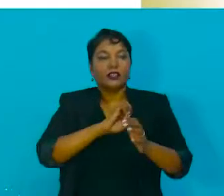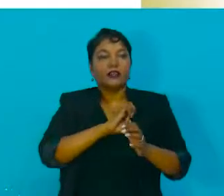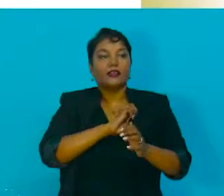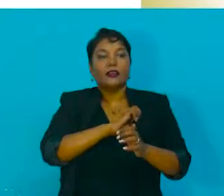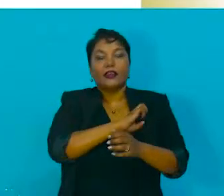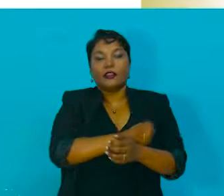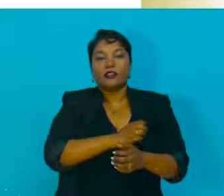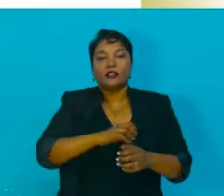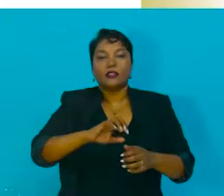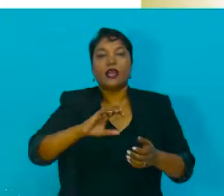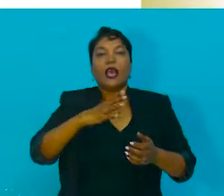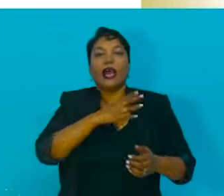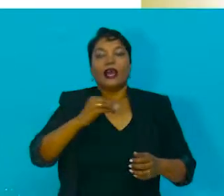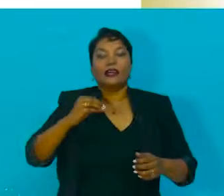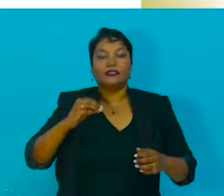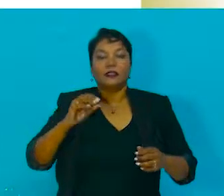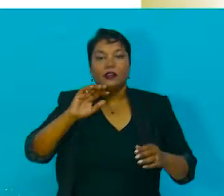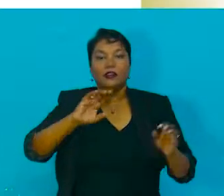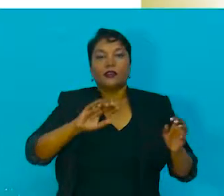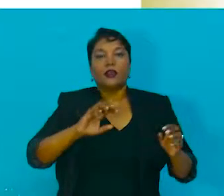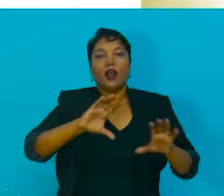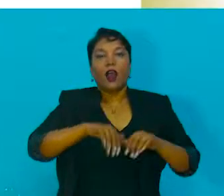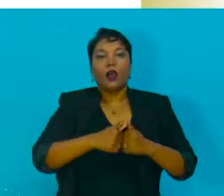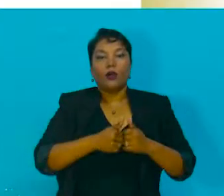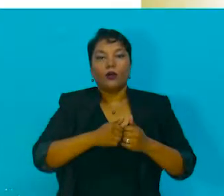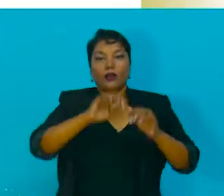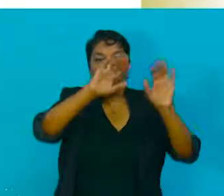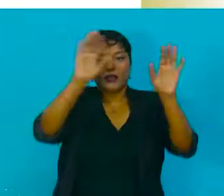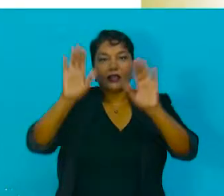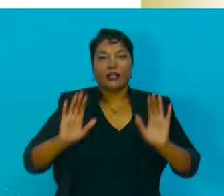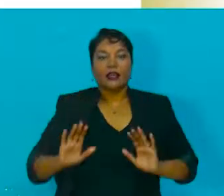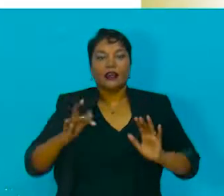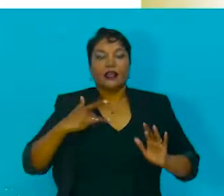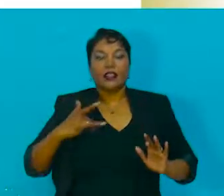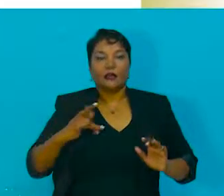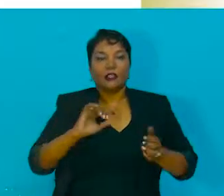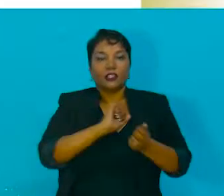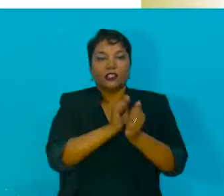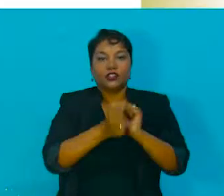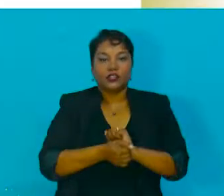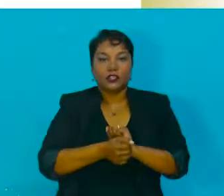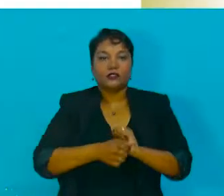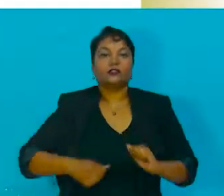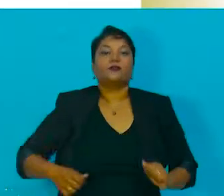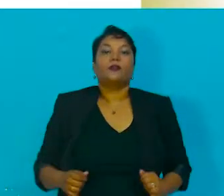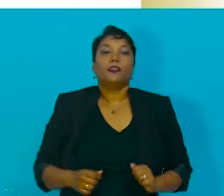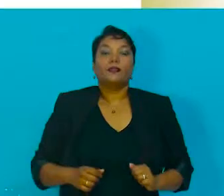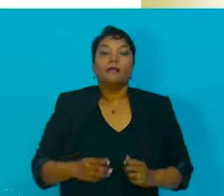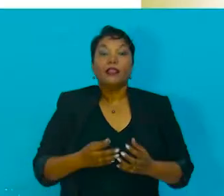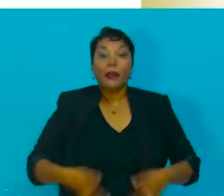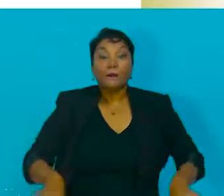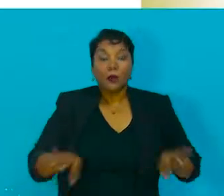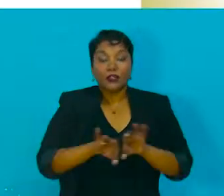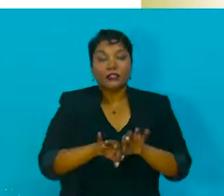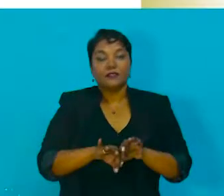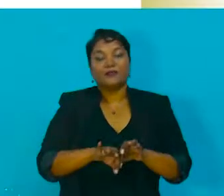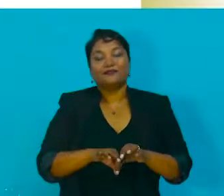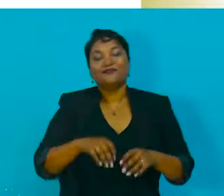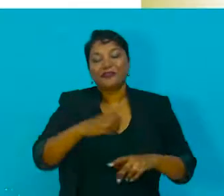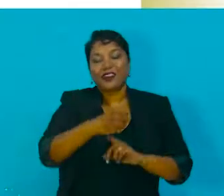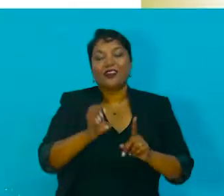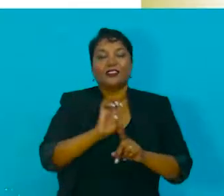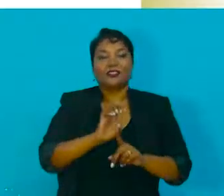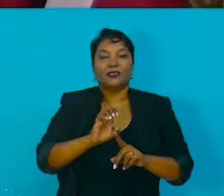mix, identification. I think work is happening there, and we may hear more of that today. But another key factor is culture. We're